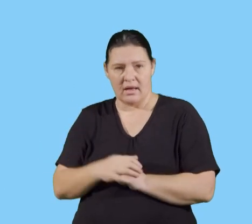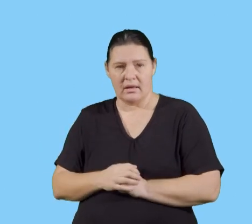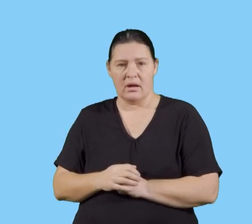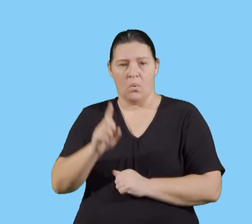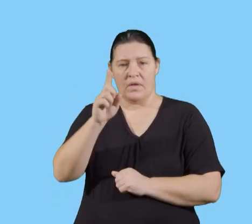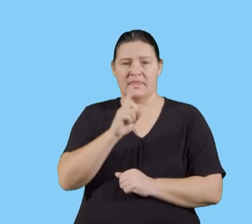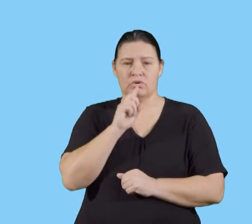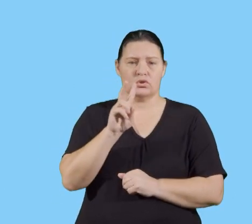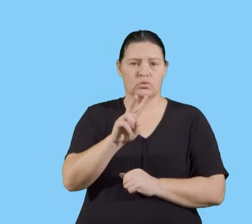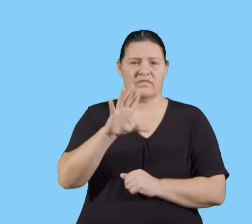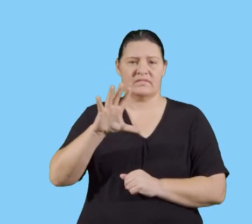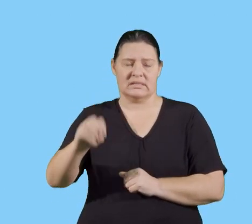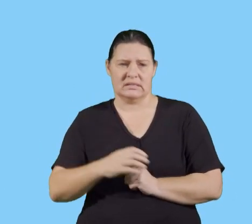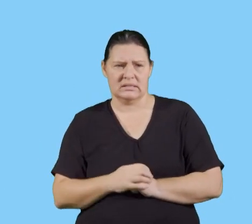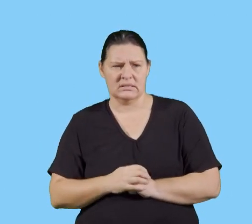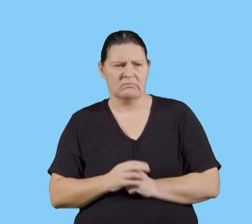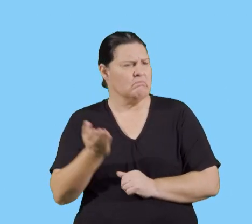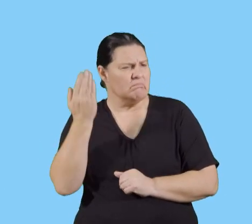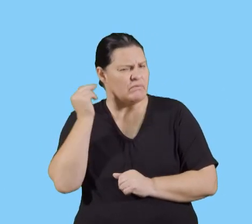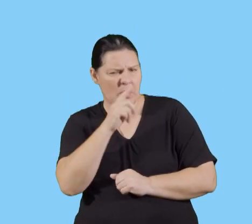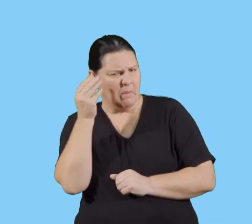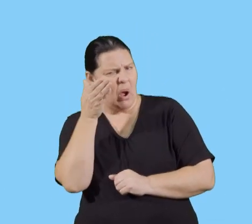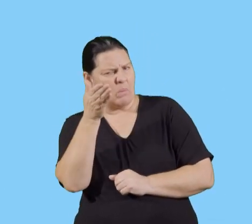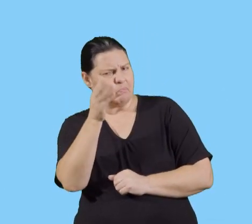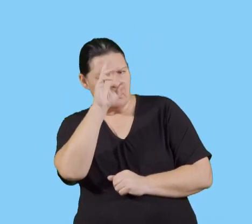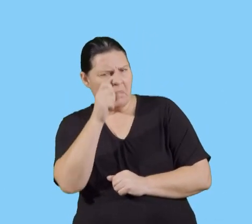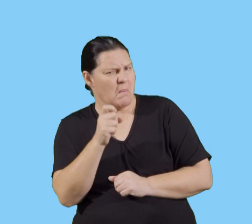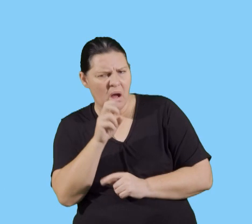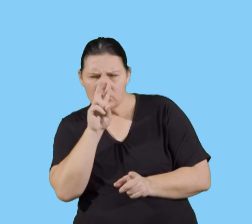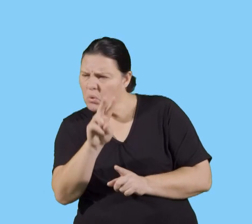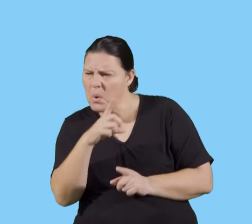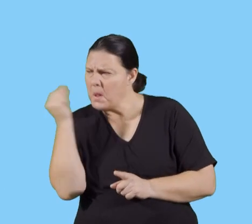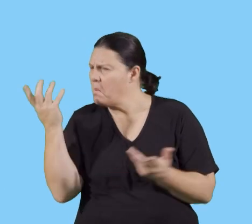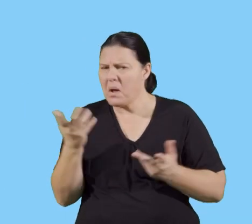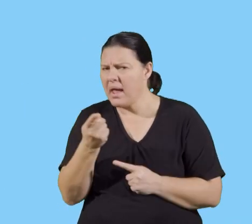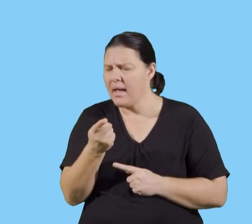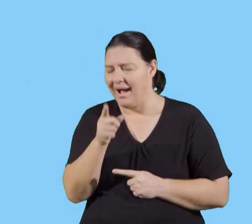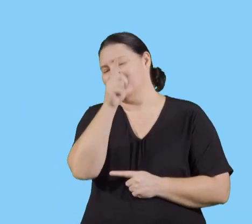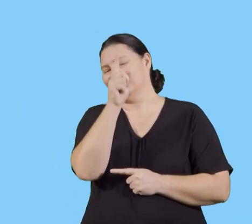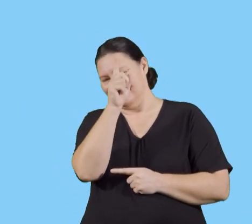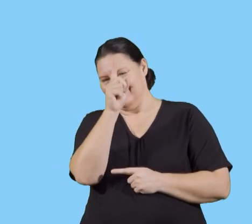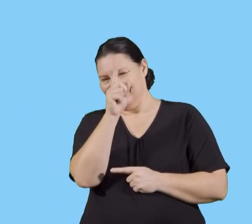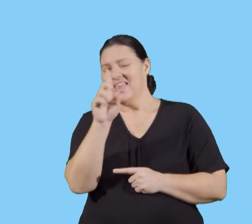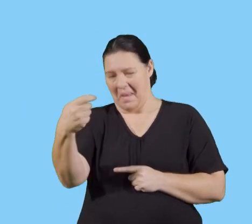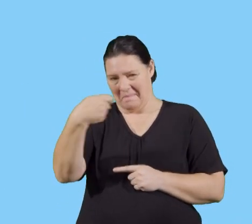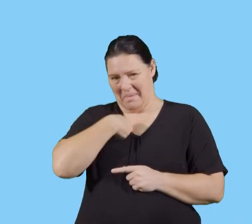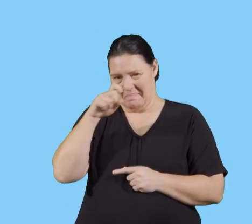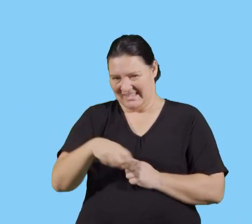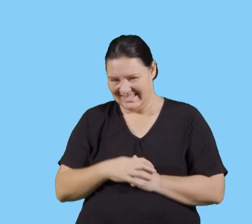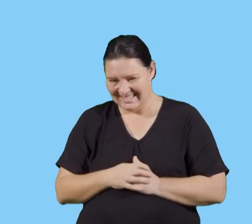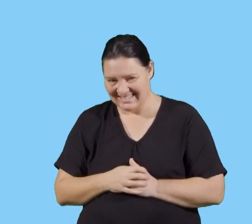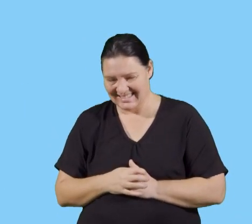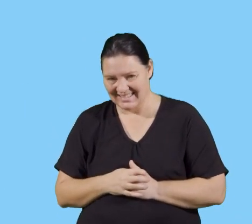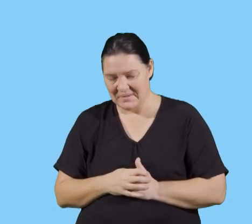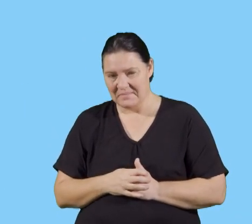1,250. We had this name earlier on. Do you still remember where we saw this name? Yes, in our debtors list. So it